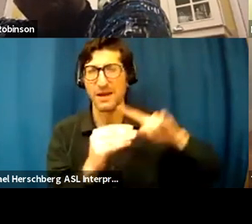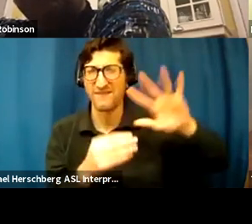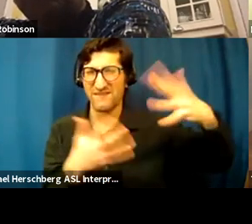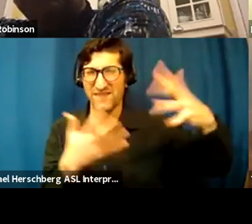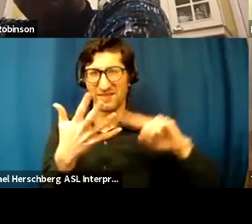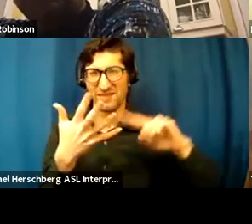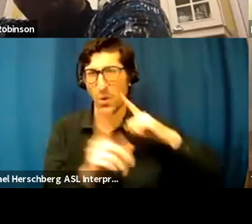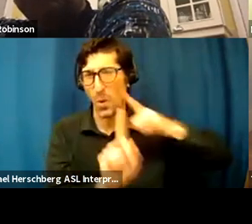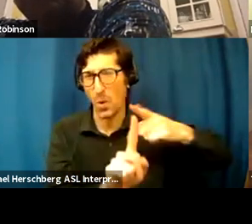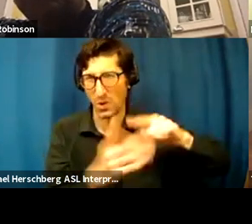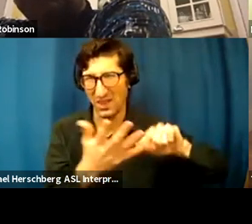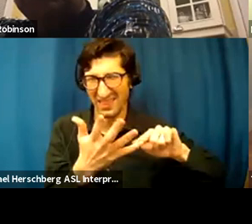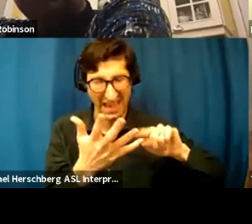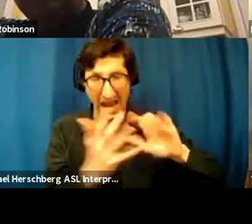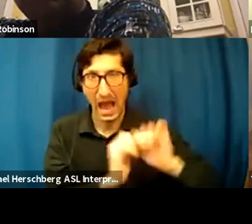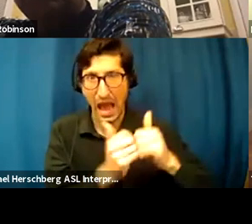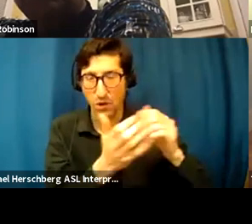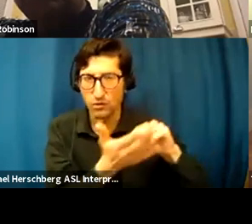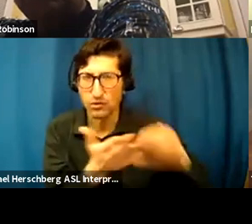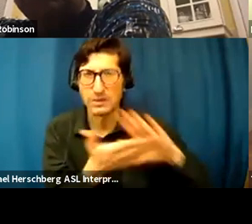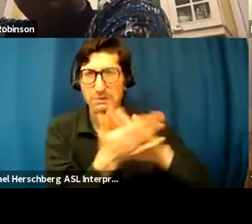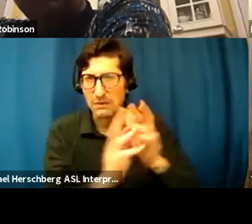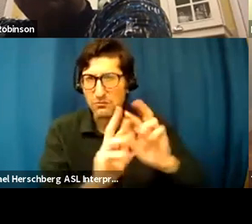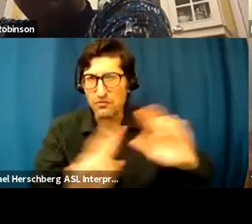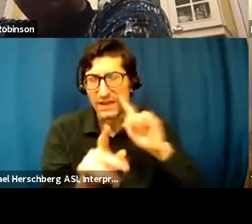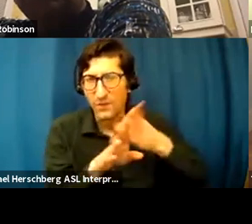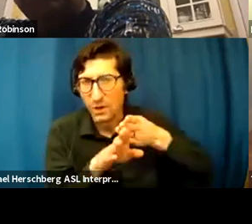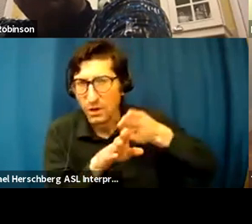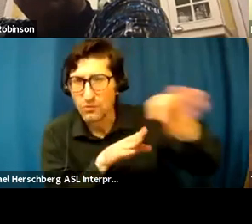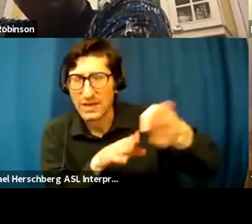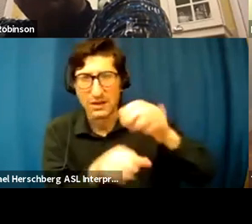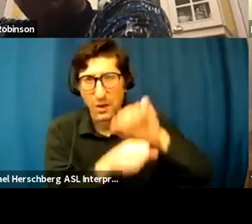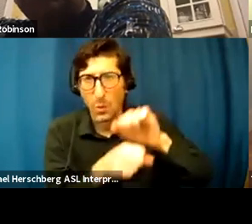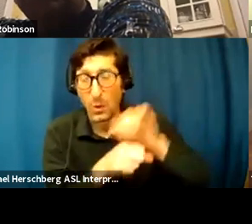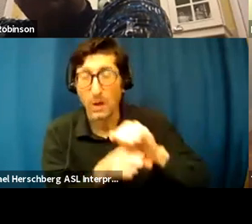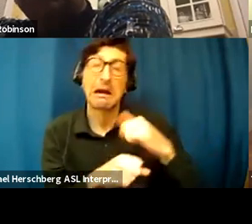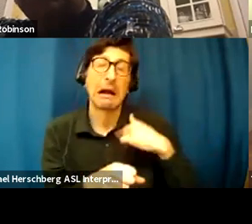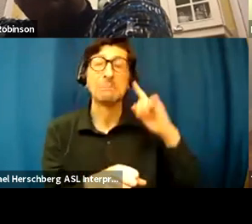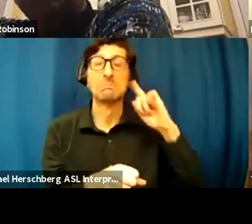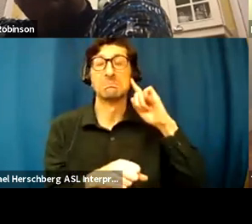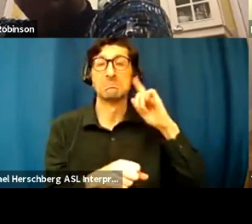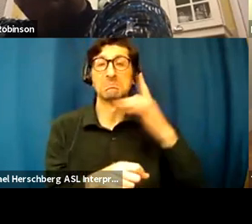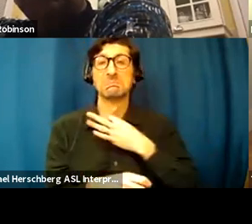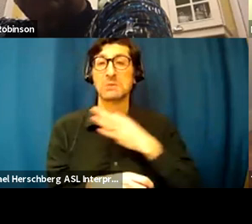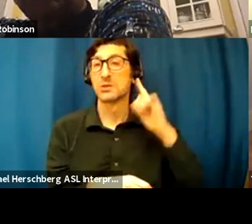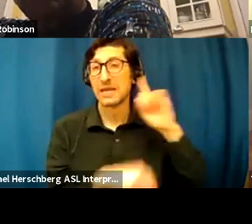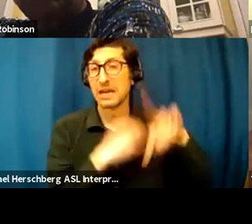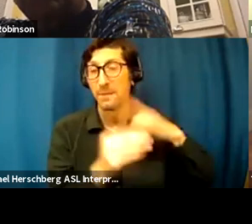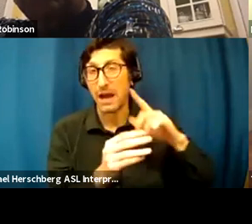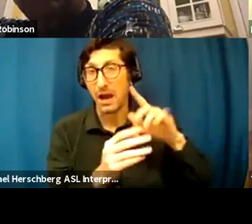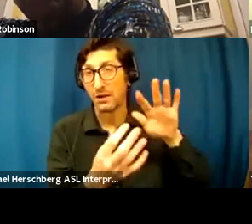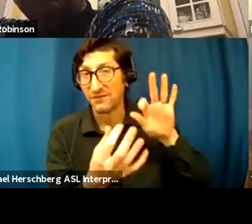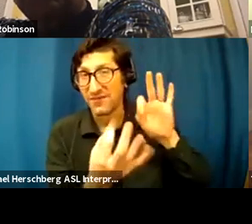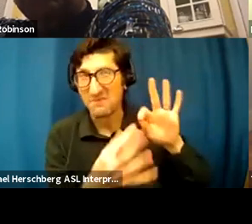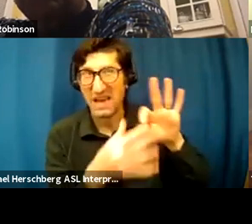get our students ready for career. It'll be interesting to hear the feedback about grades, et cetera, about homework in the context of do they